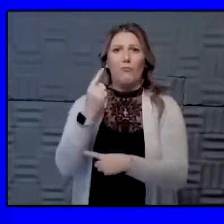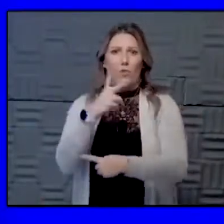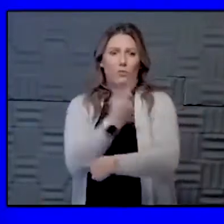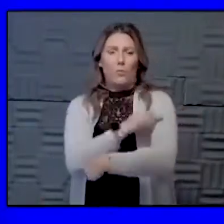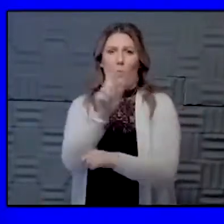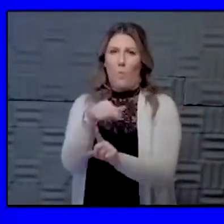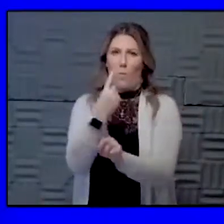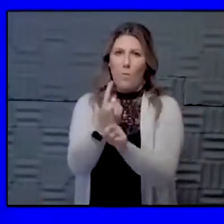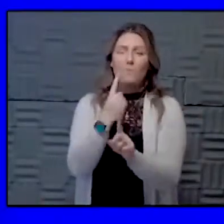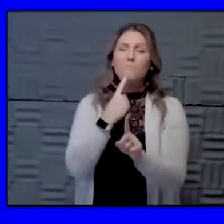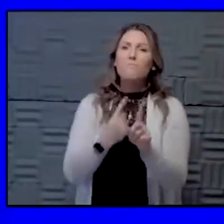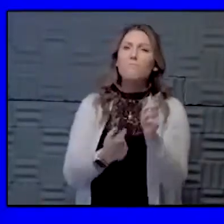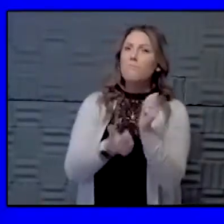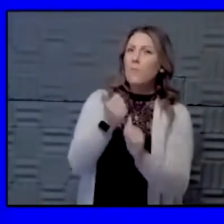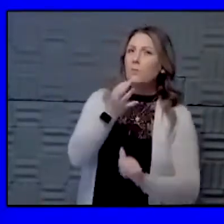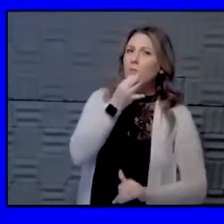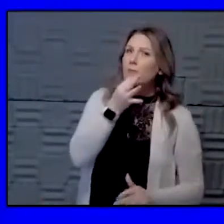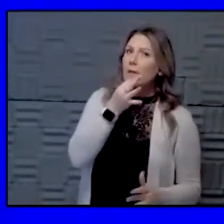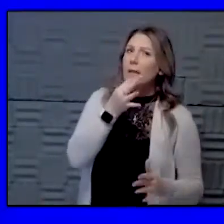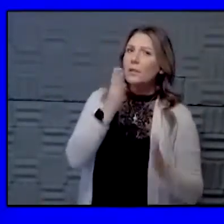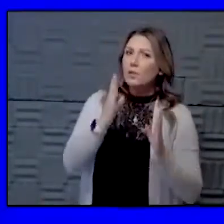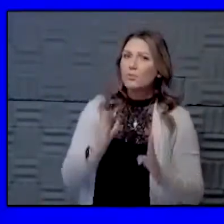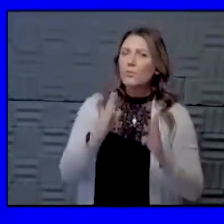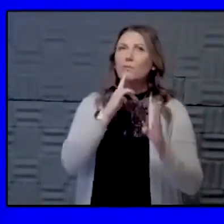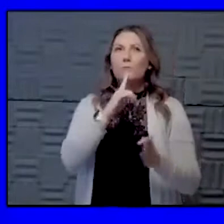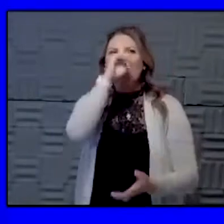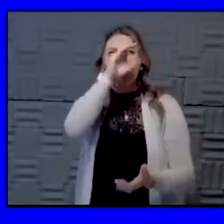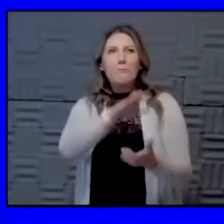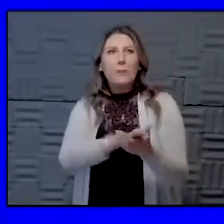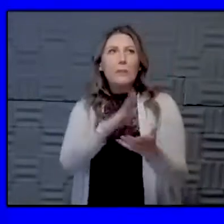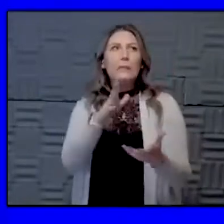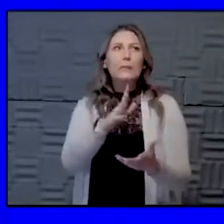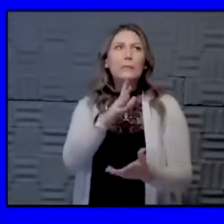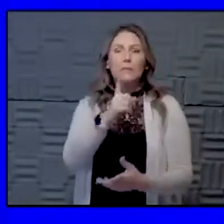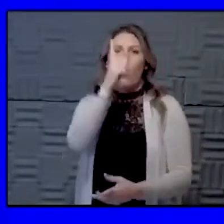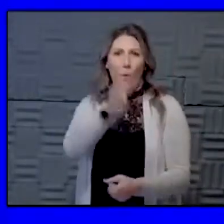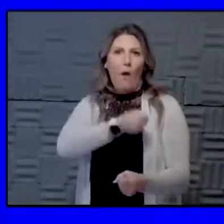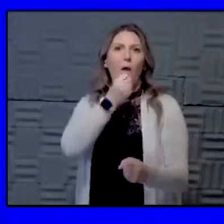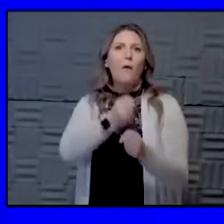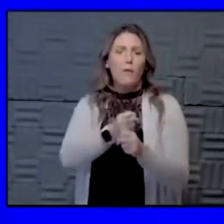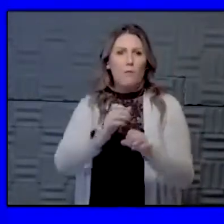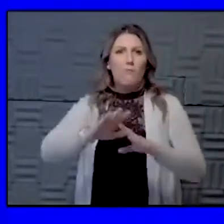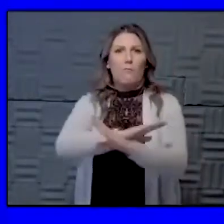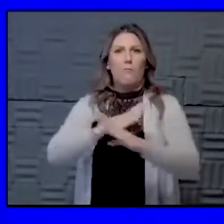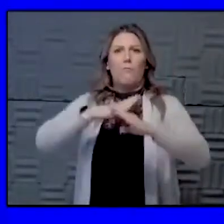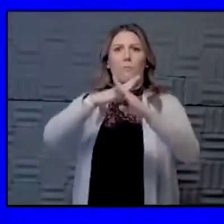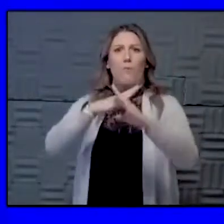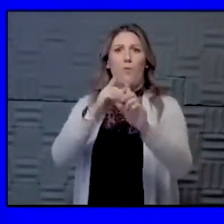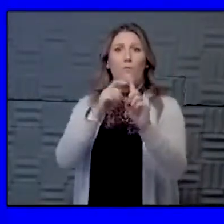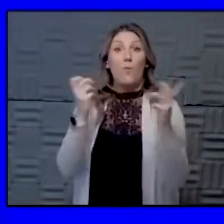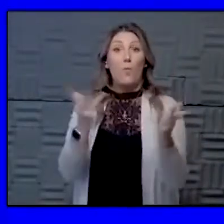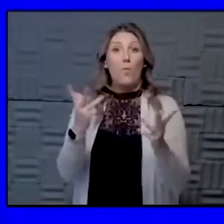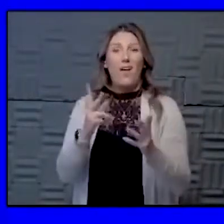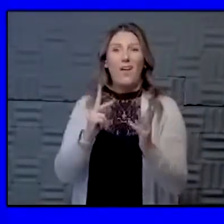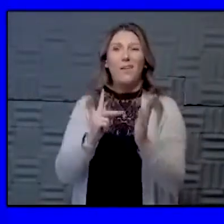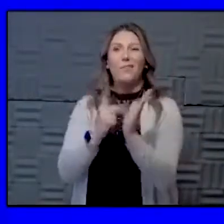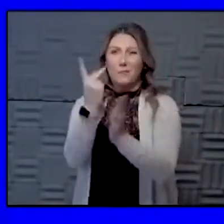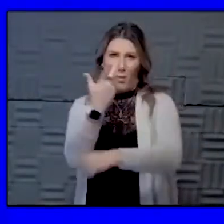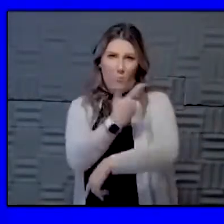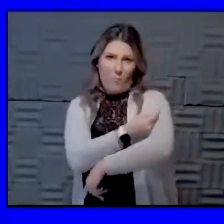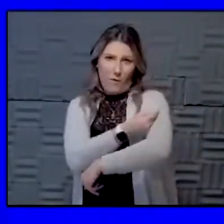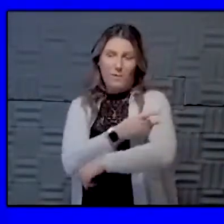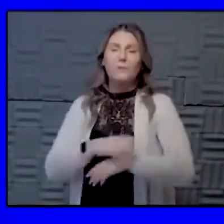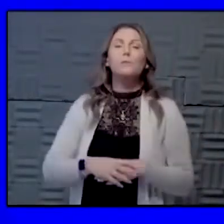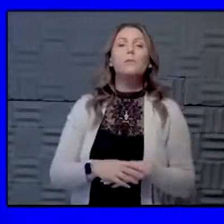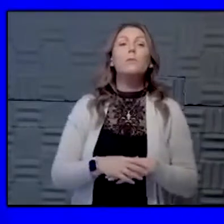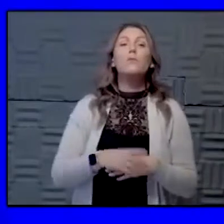experts believe that you're going to have at least a year of good immunity from that double dose vaccine. The other thing that has recently come